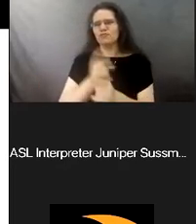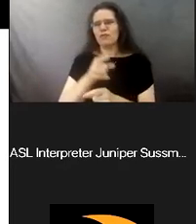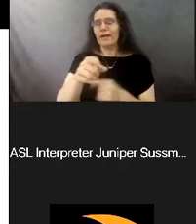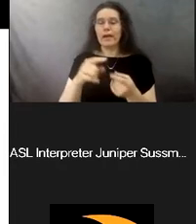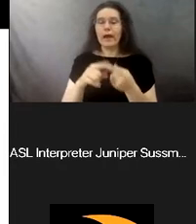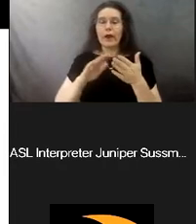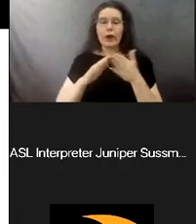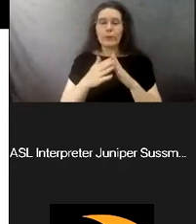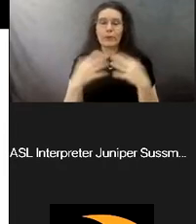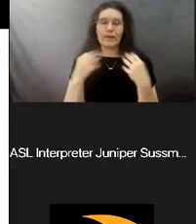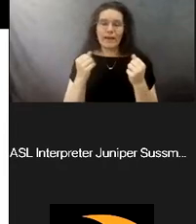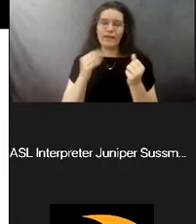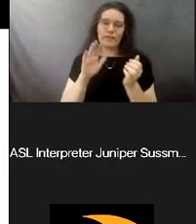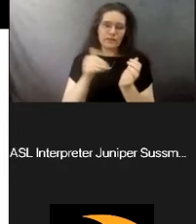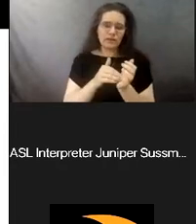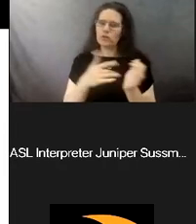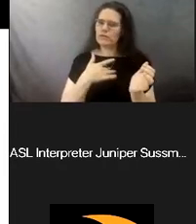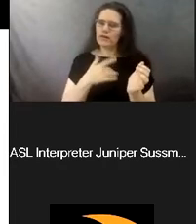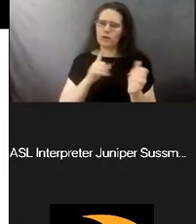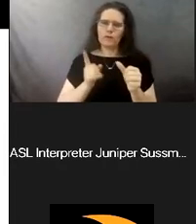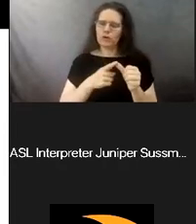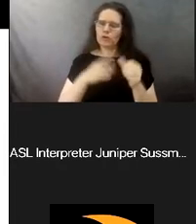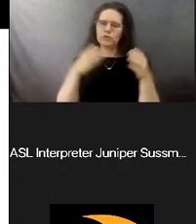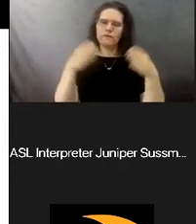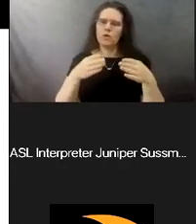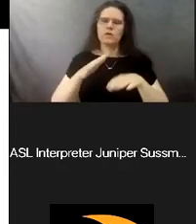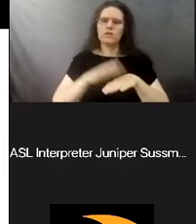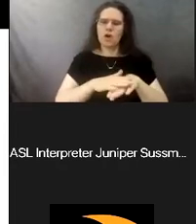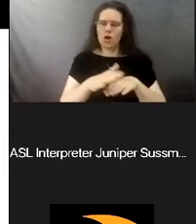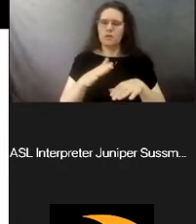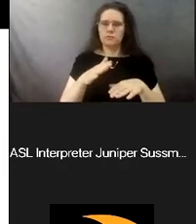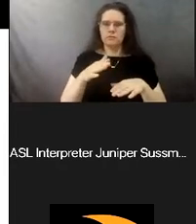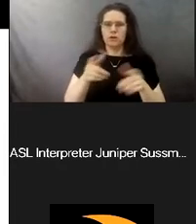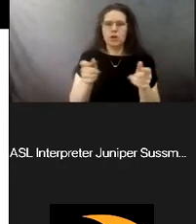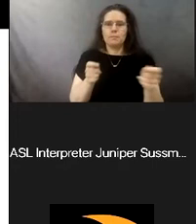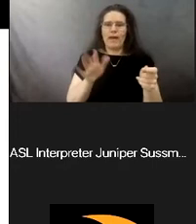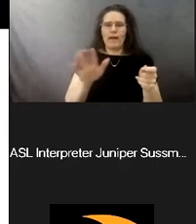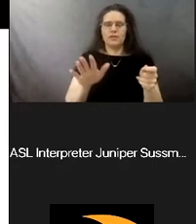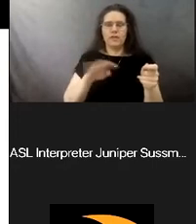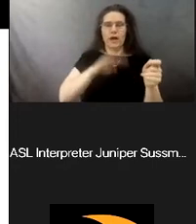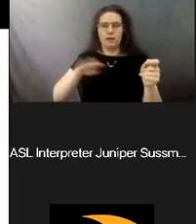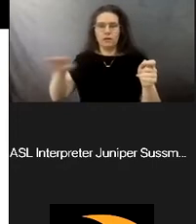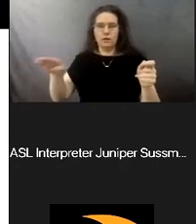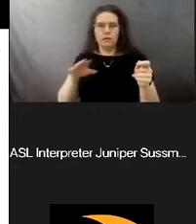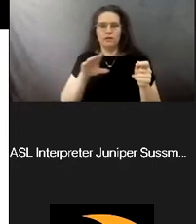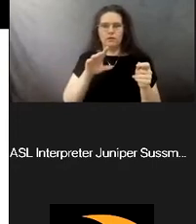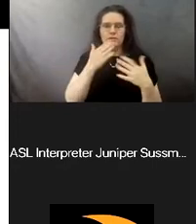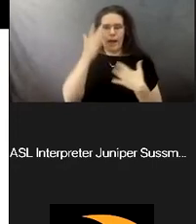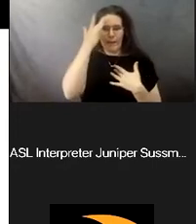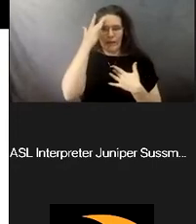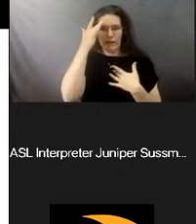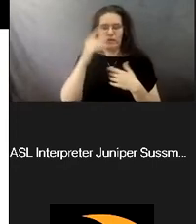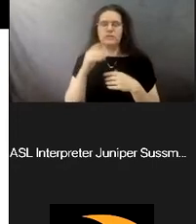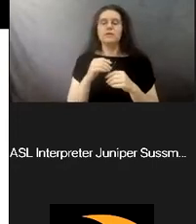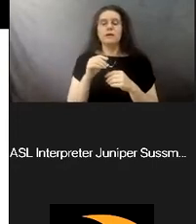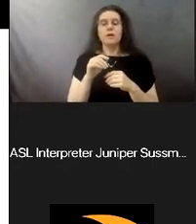first thing that we're going to focus on is the control of her diabetes. Someone with type 1 diabetes very well need